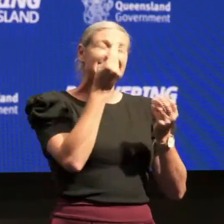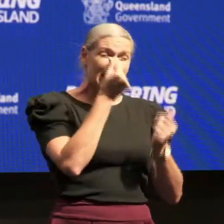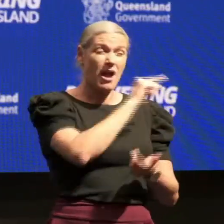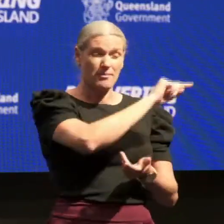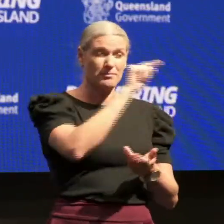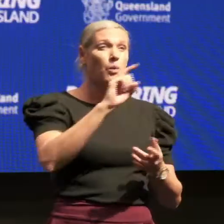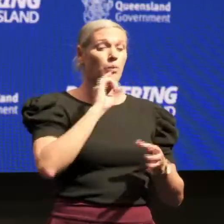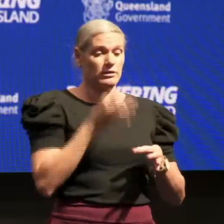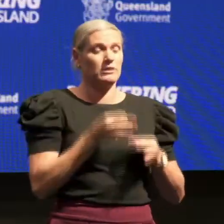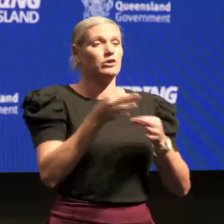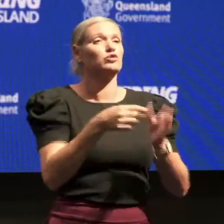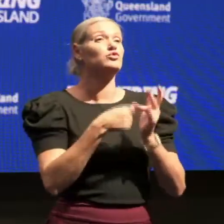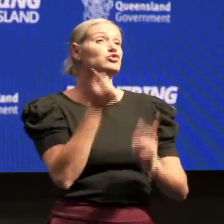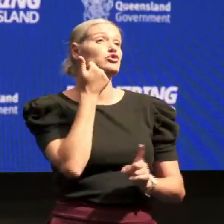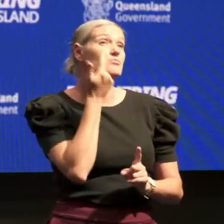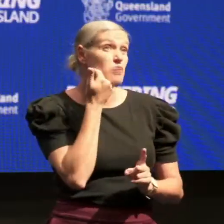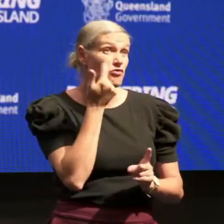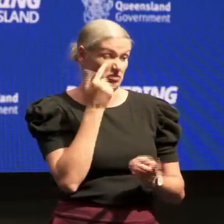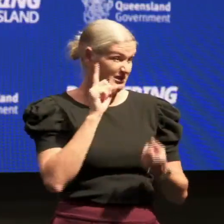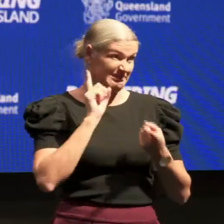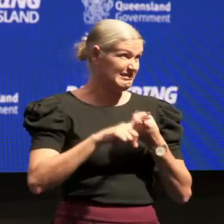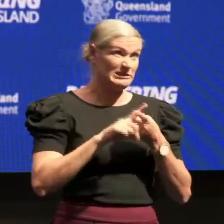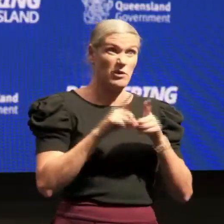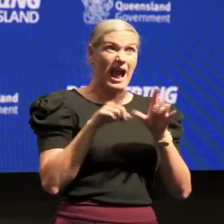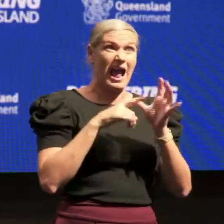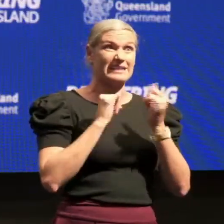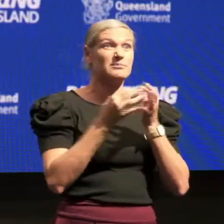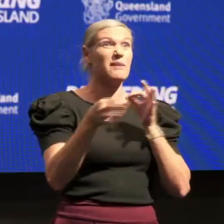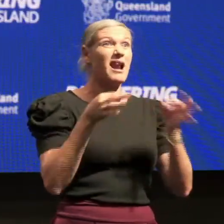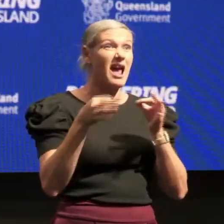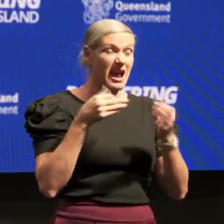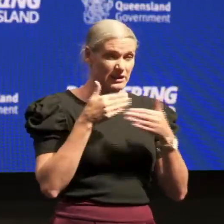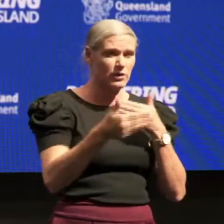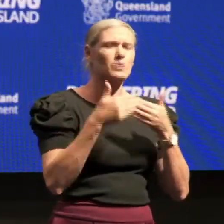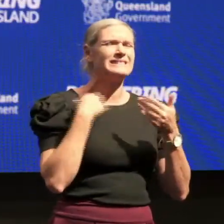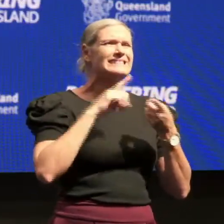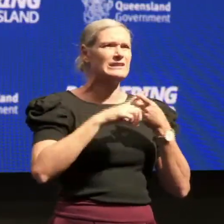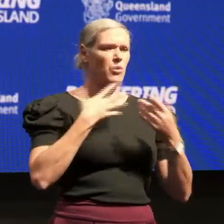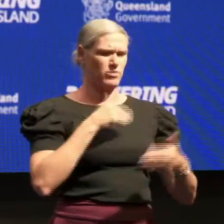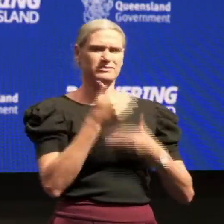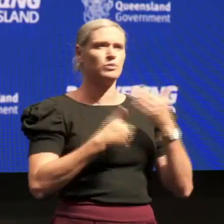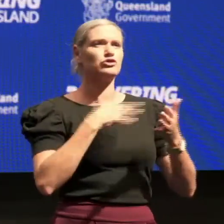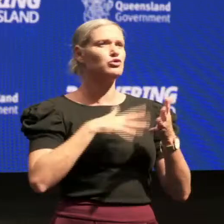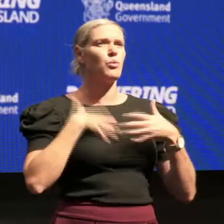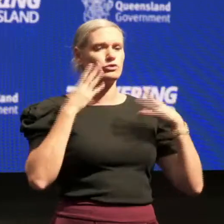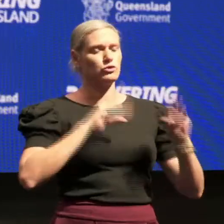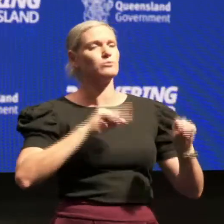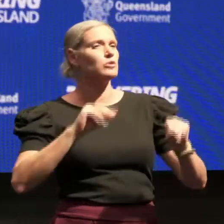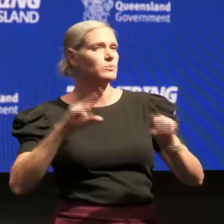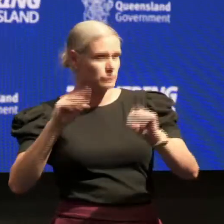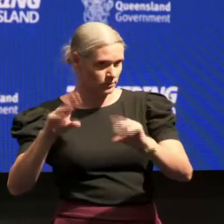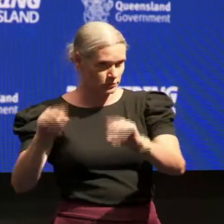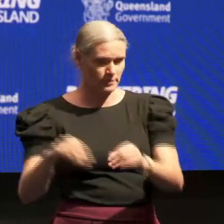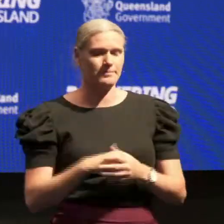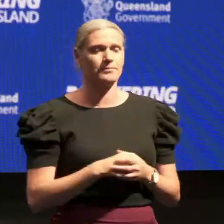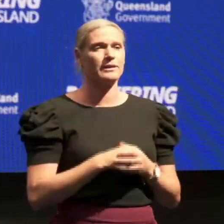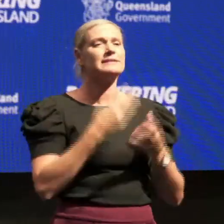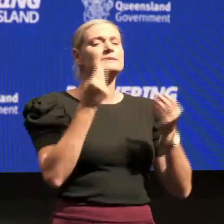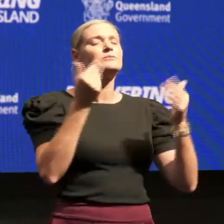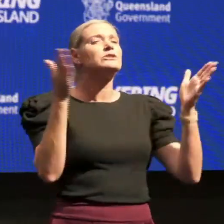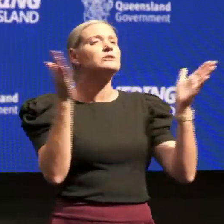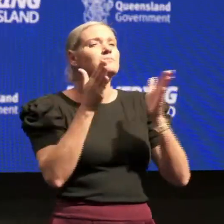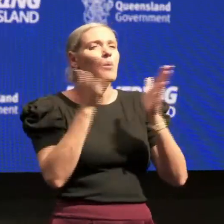happen tomorrow as planned. It's important we do as much of that as we can. And there's some incredible work being done at some of the smaller